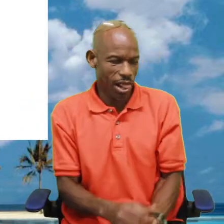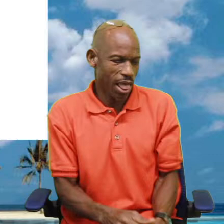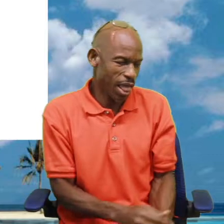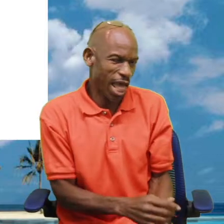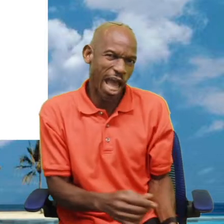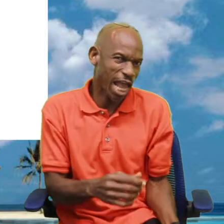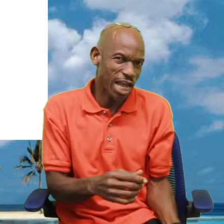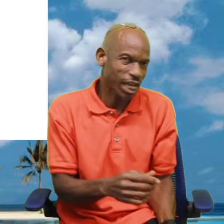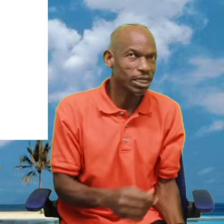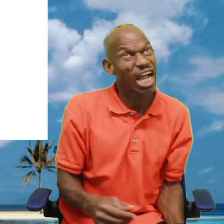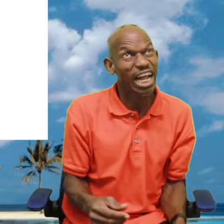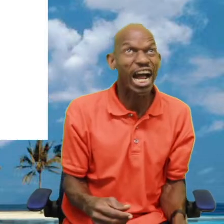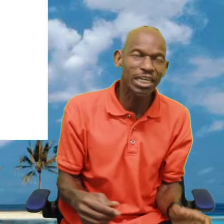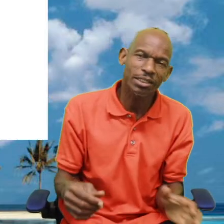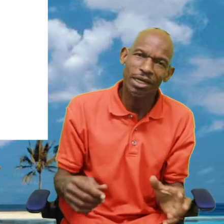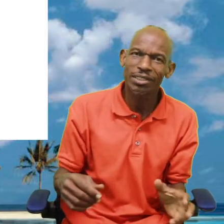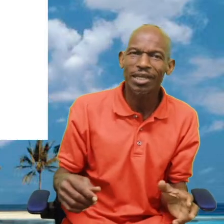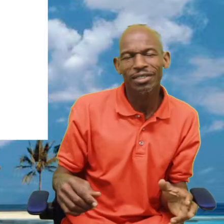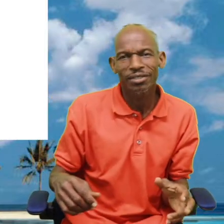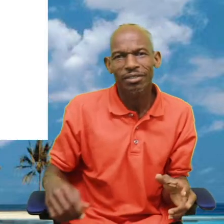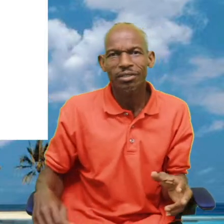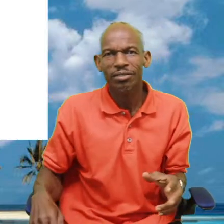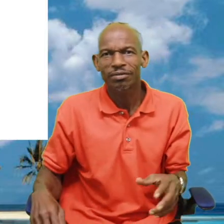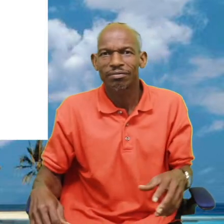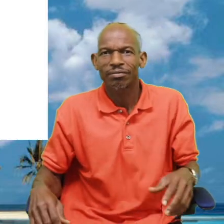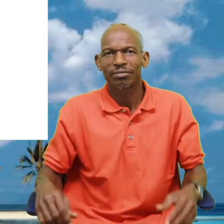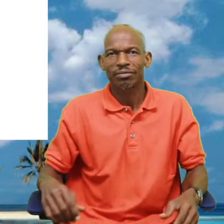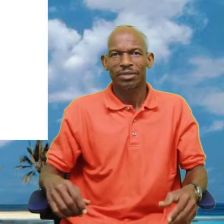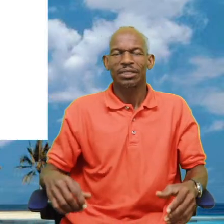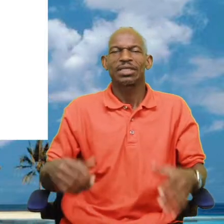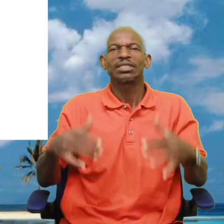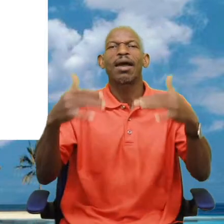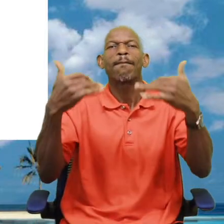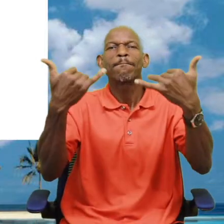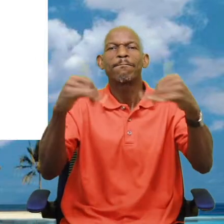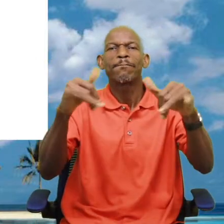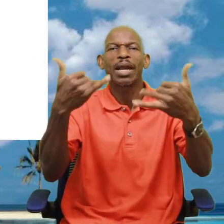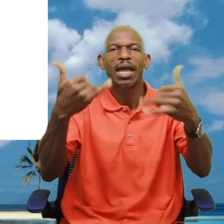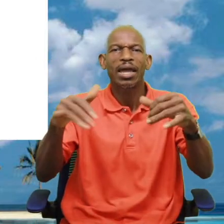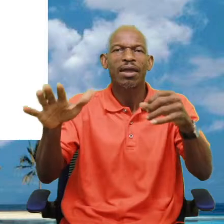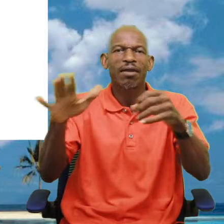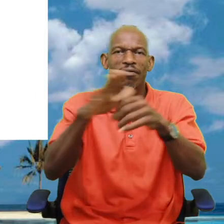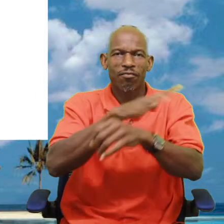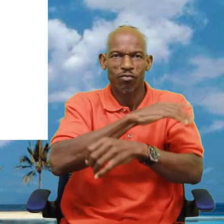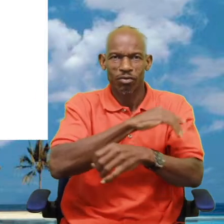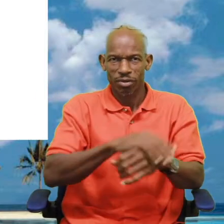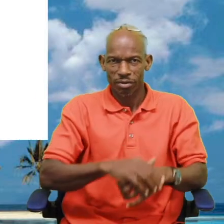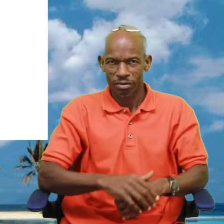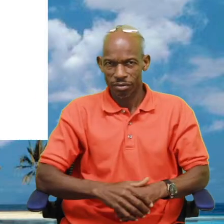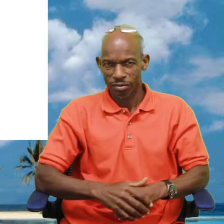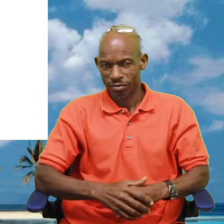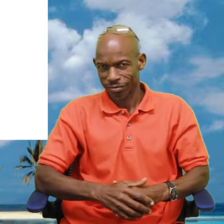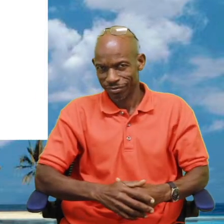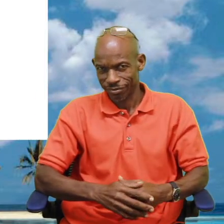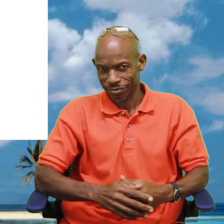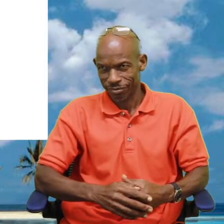right? And it wants to play. So we say that is another adjective that we'll use, right? So I just want